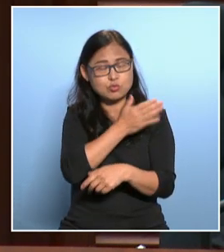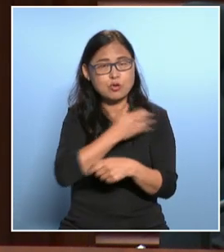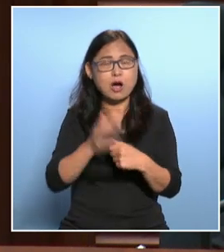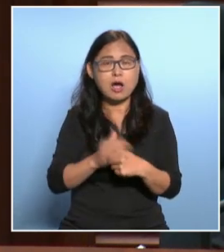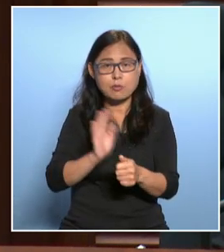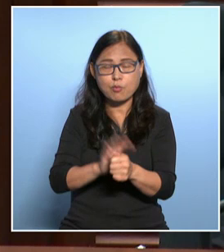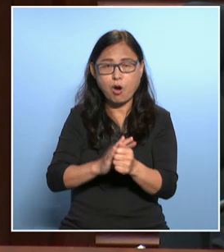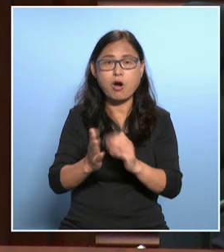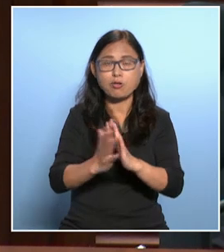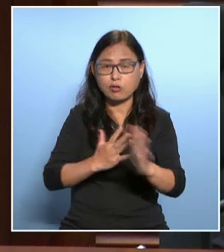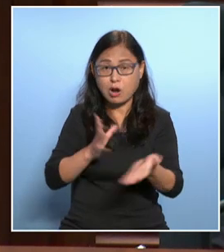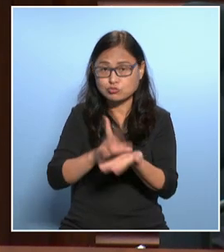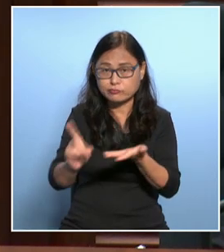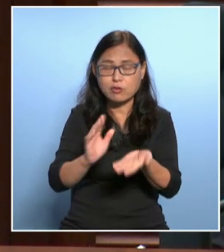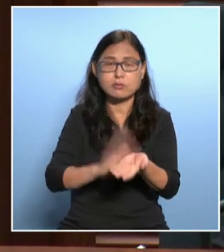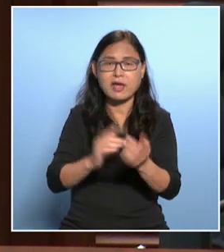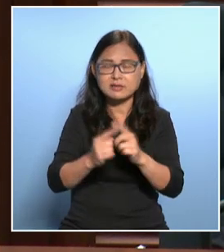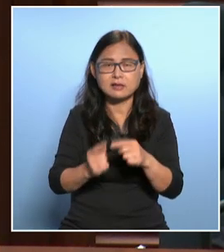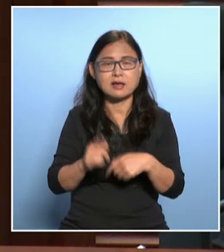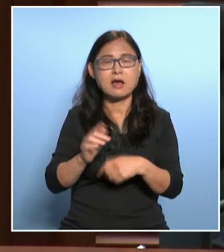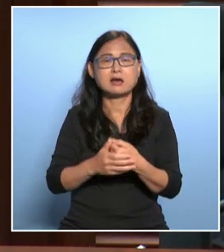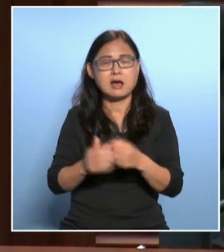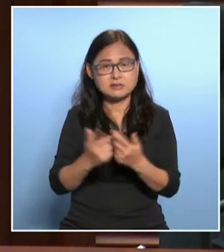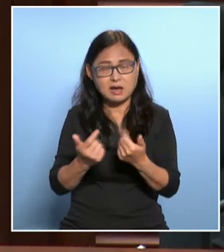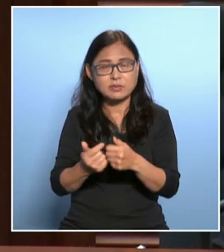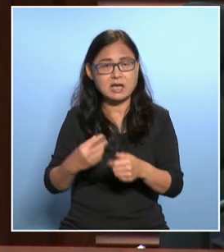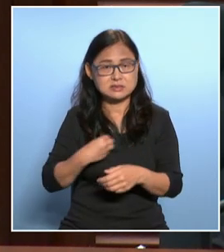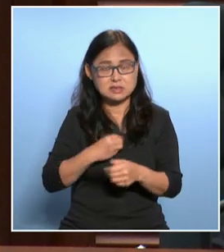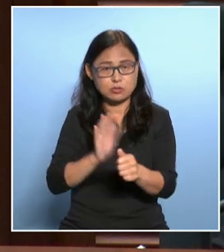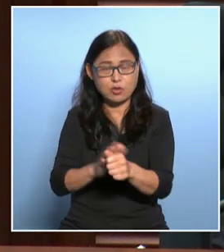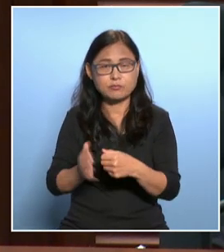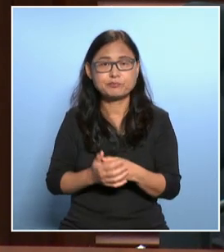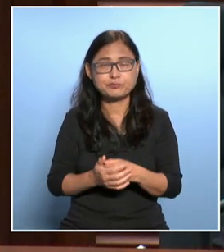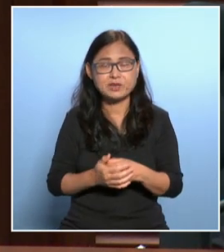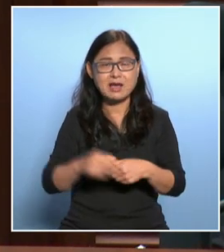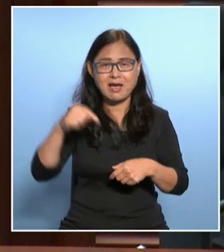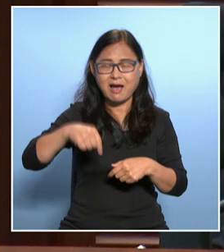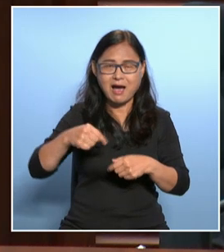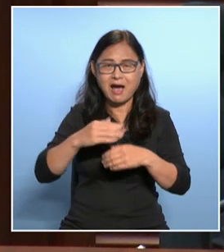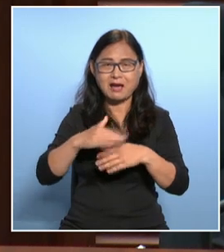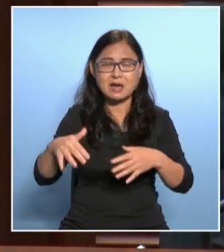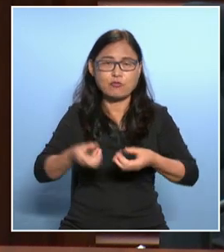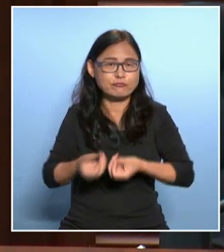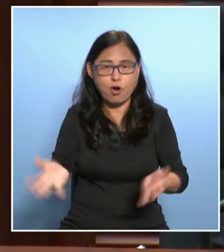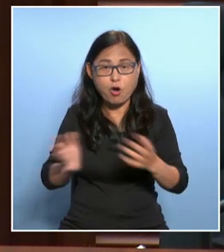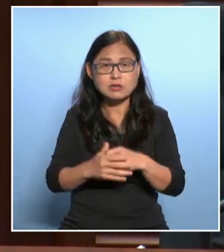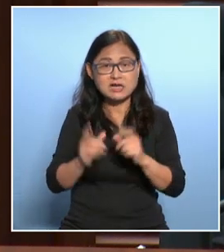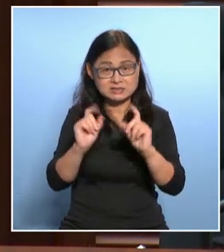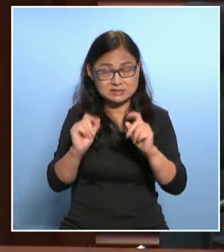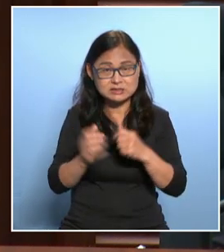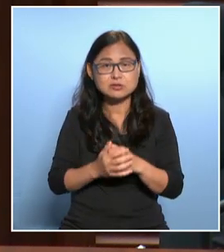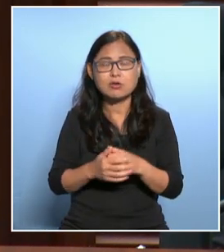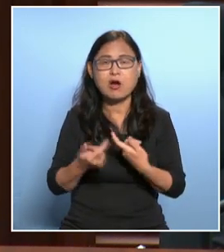service. And this can help healthcare professionals to provide appropriate care to patients in a timely